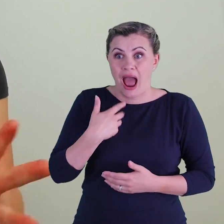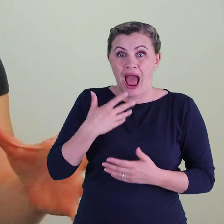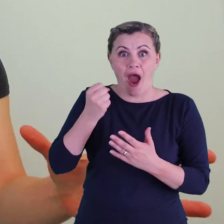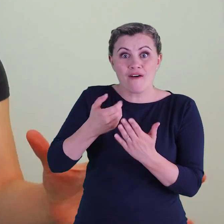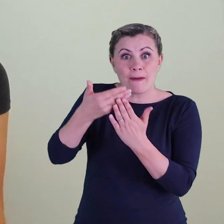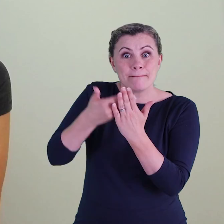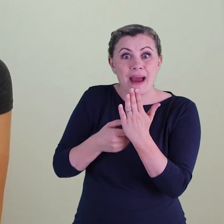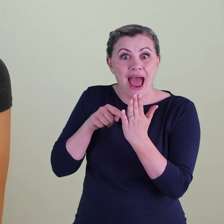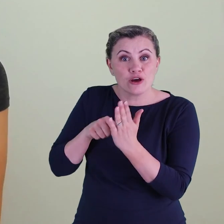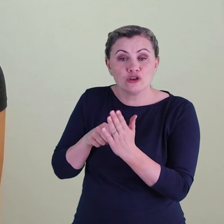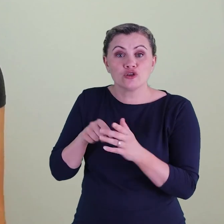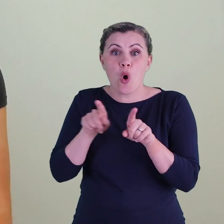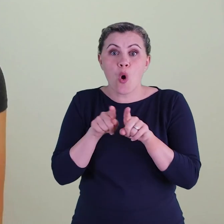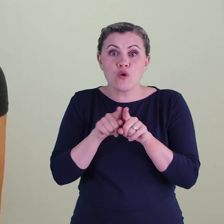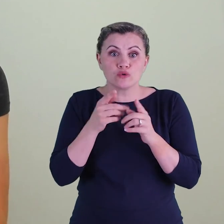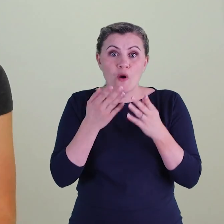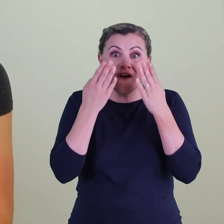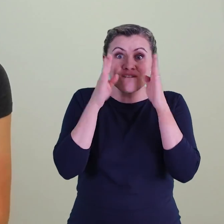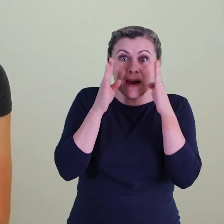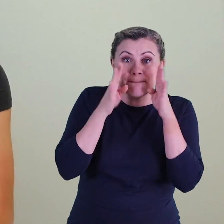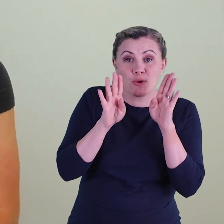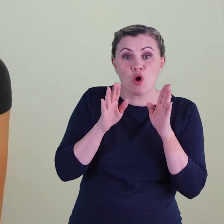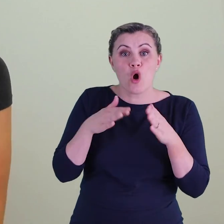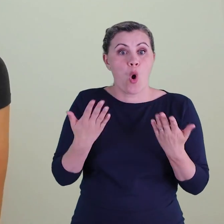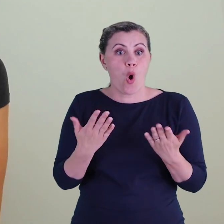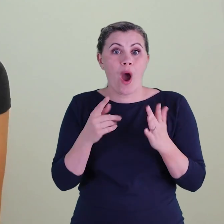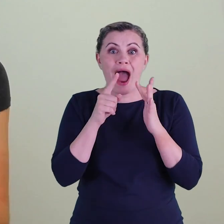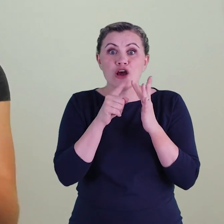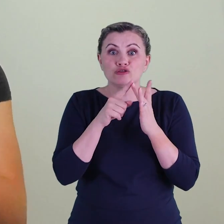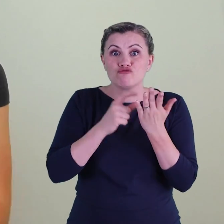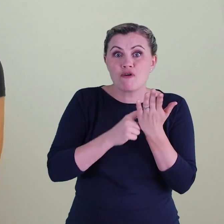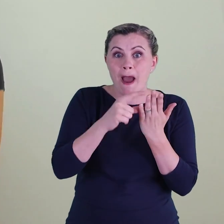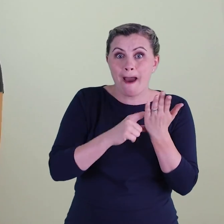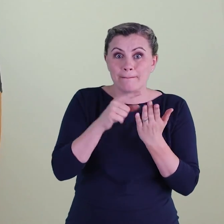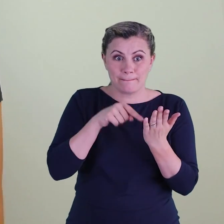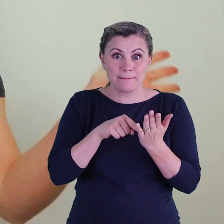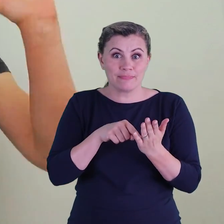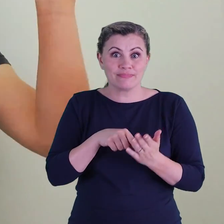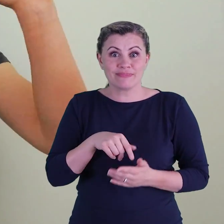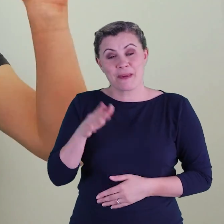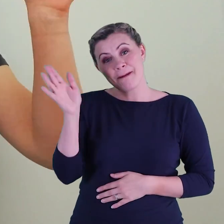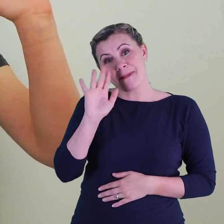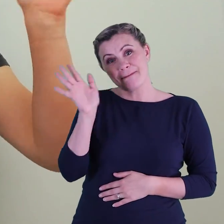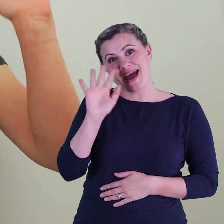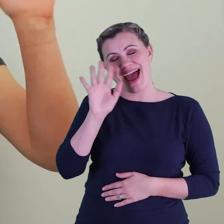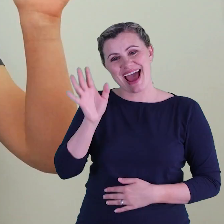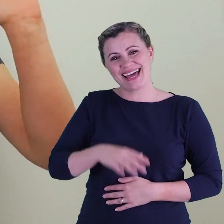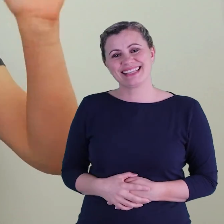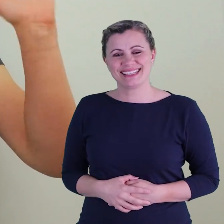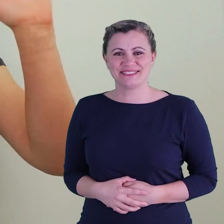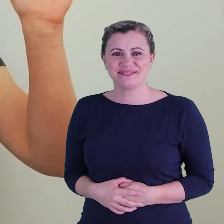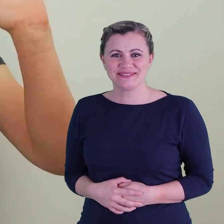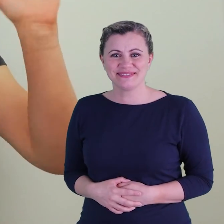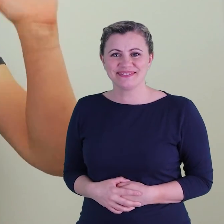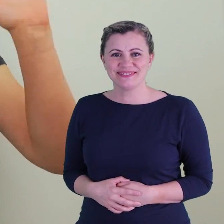of our other videos that we have on Instagram, Facebook and YouTube. Have a brilliant day, everybody. Goodbye.